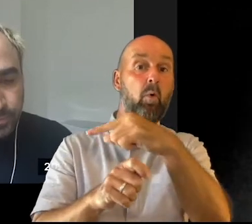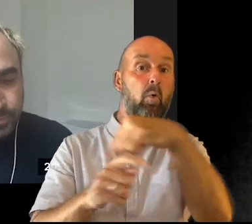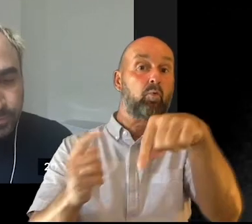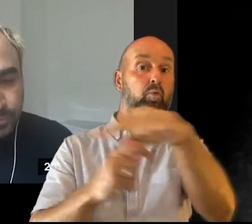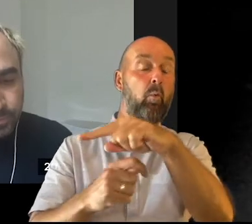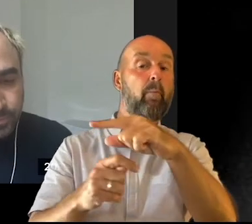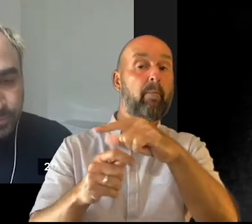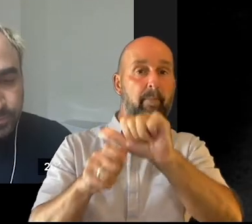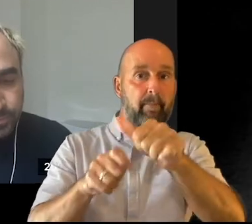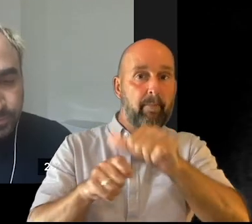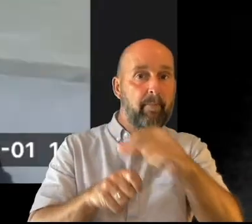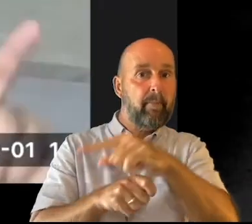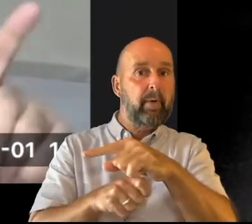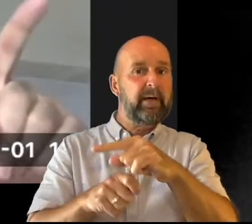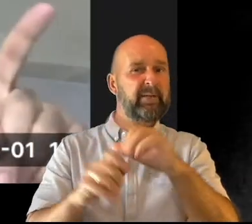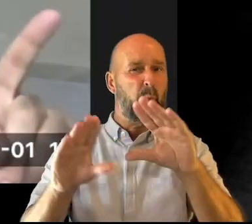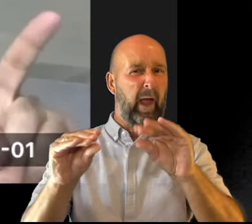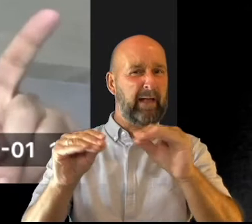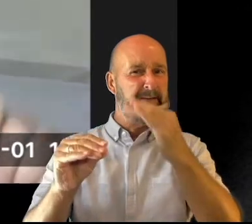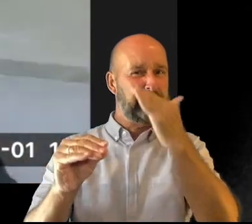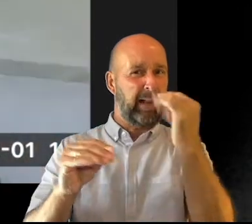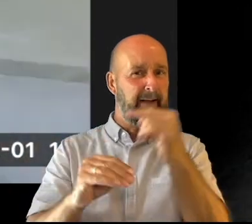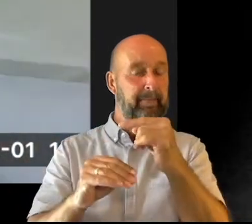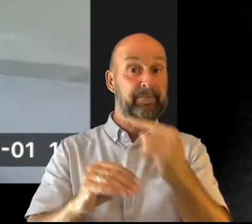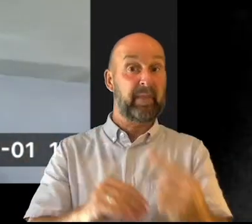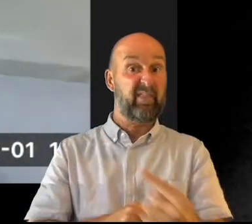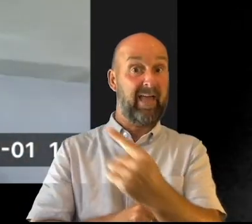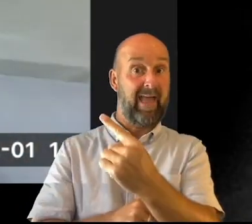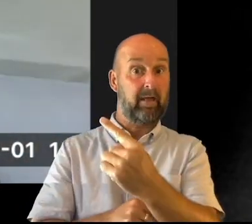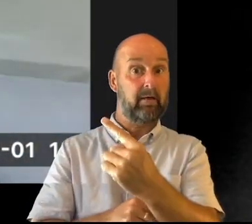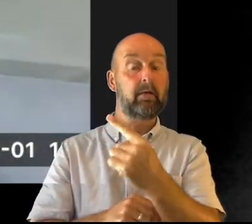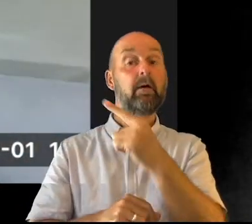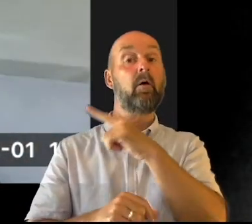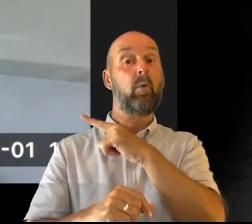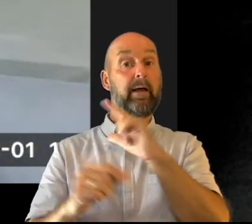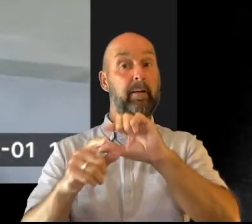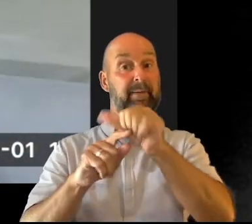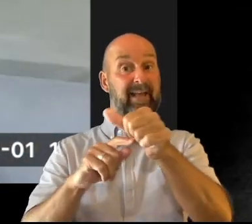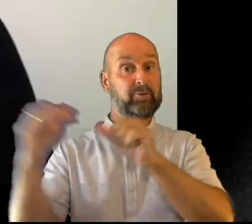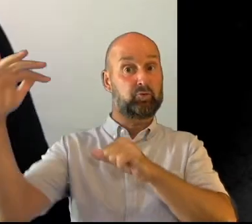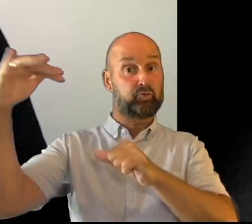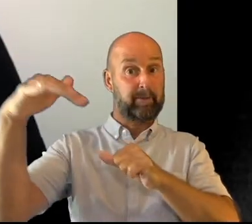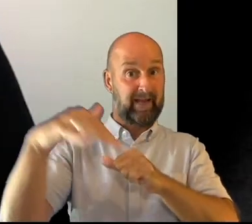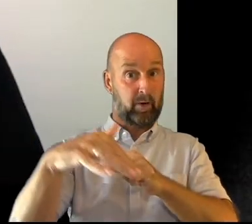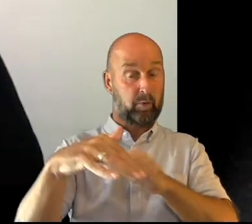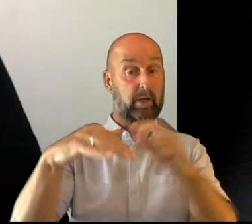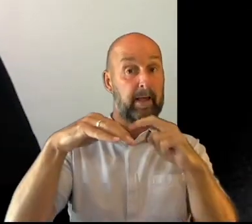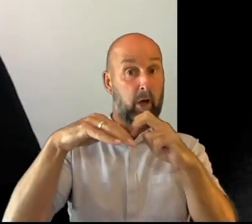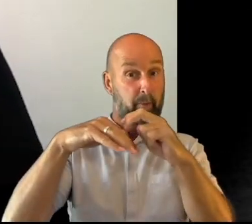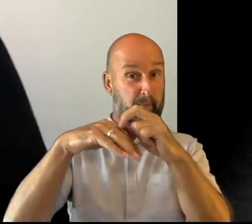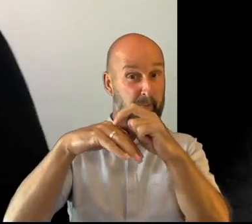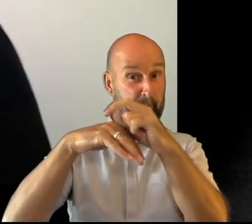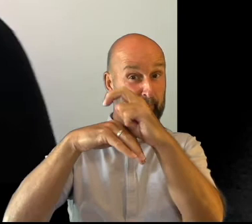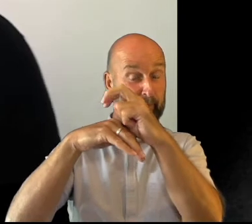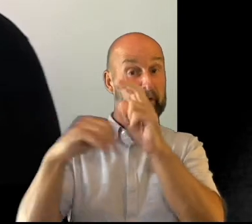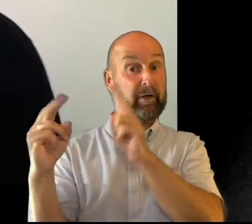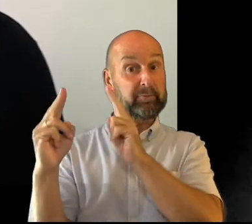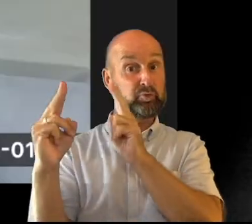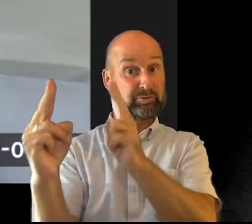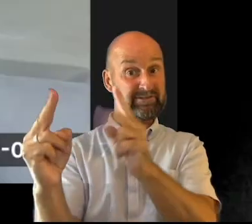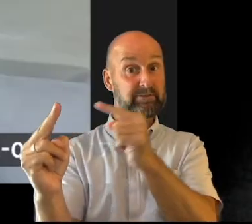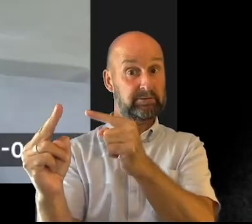It's wet and smelly. Up there is where he dropped the potatoes down. If you get up there, it takes you onto the street